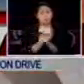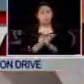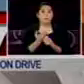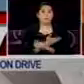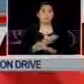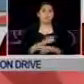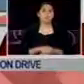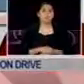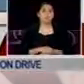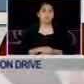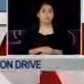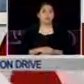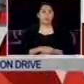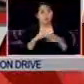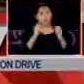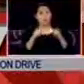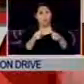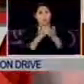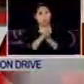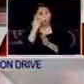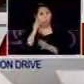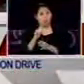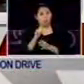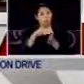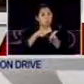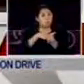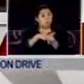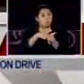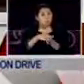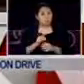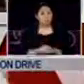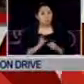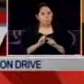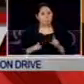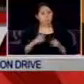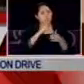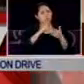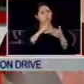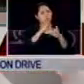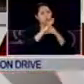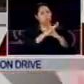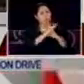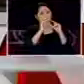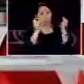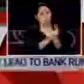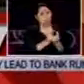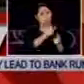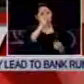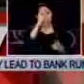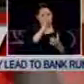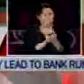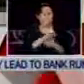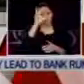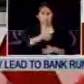exemption may be claimed, Your Honor? Our answer is no, simply because the case is an impeachment case. But the subject